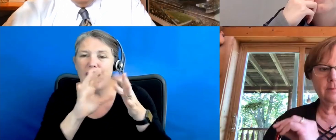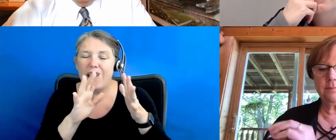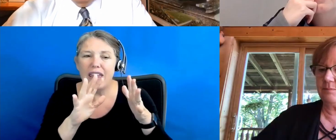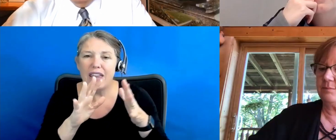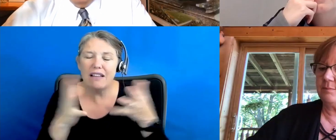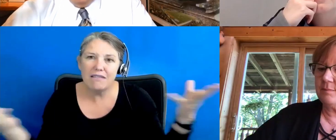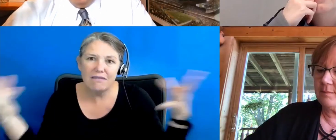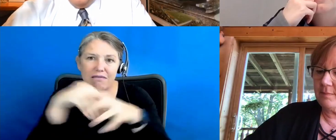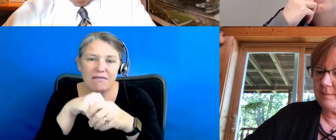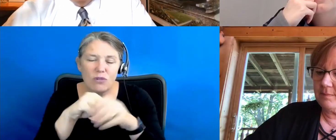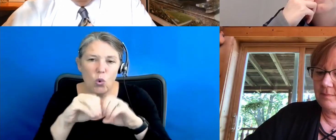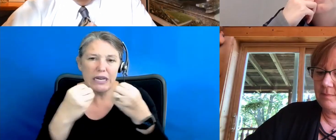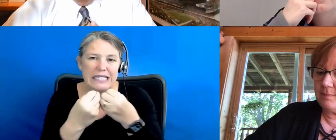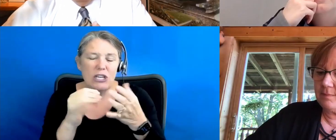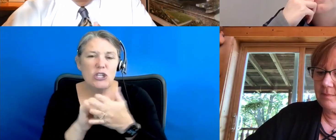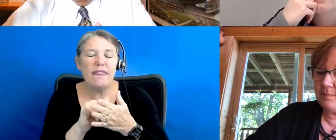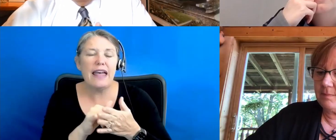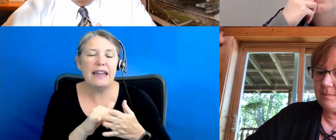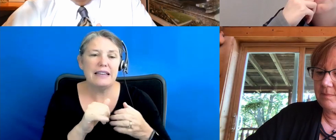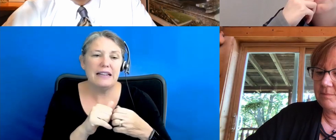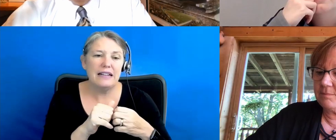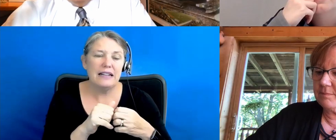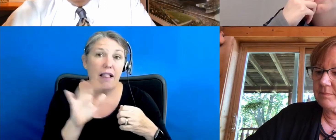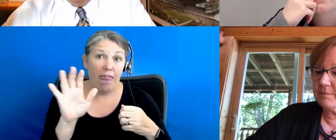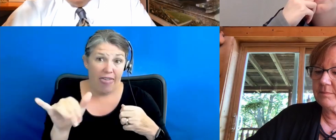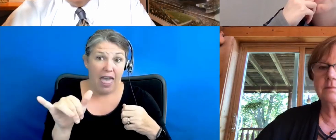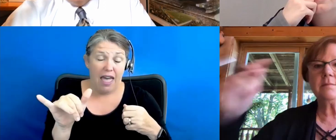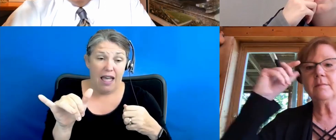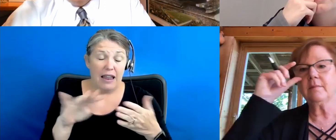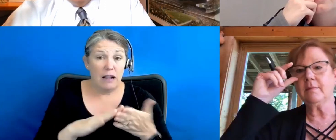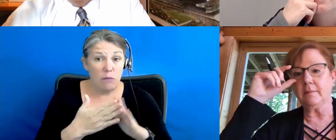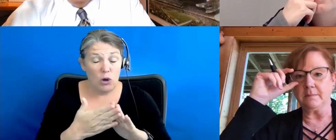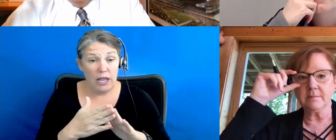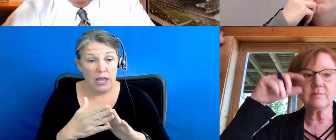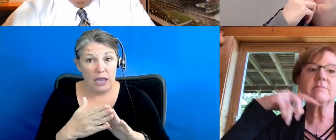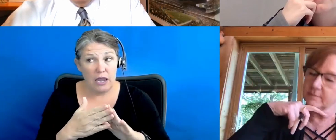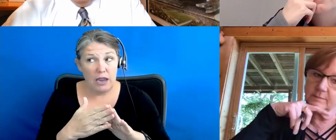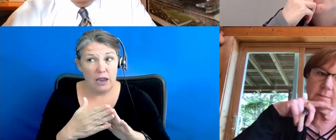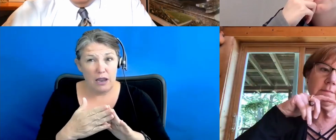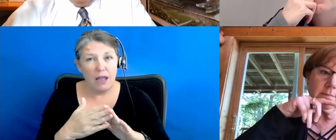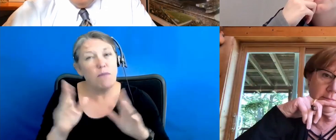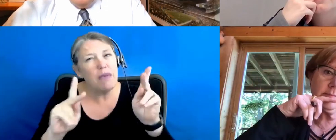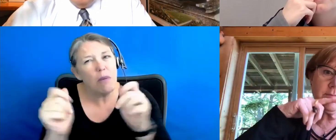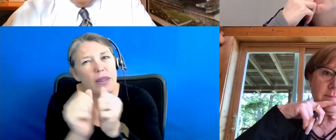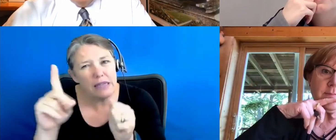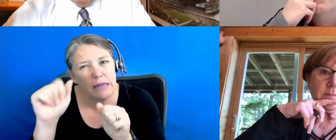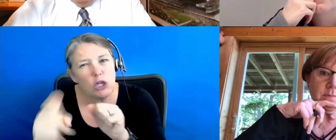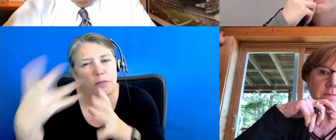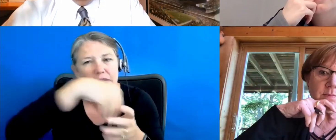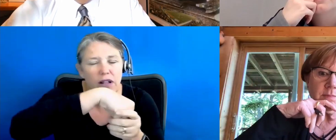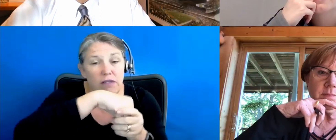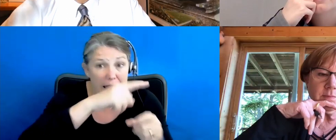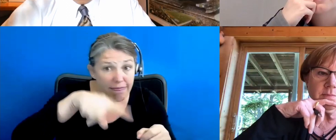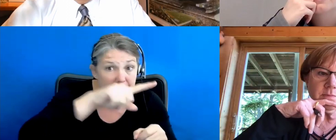organization that the community and people with disabilities should get involved with. And they are